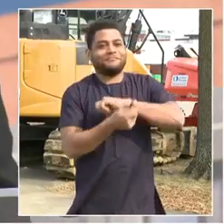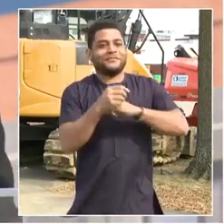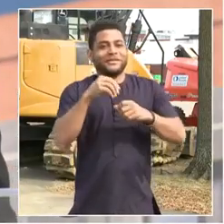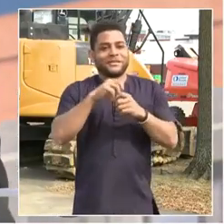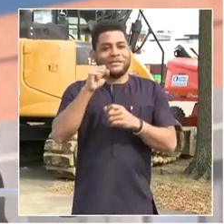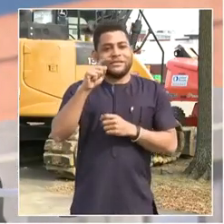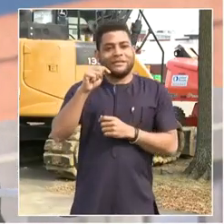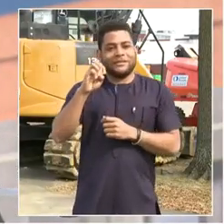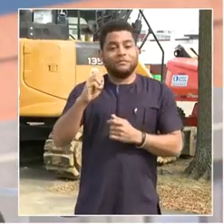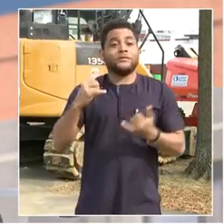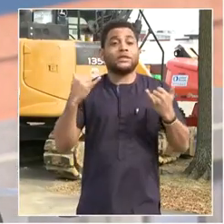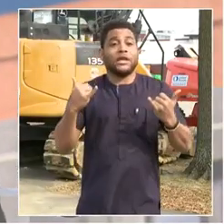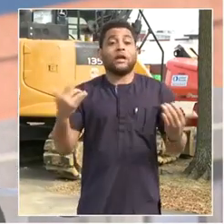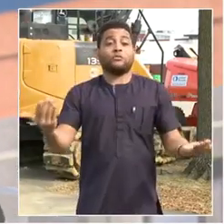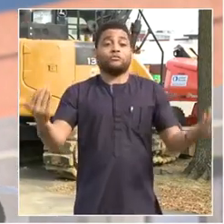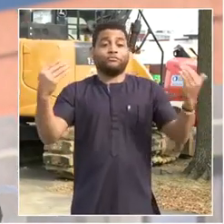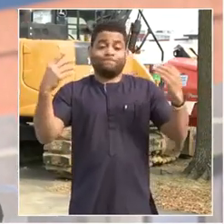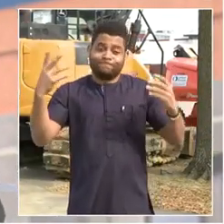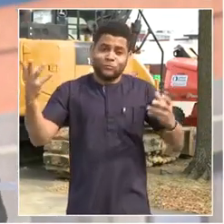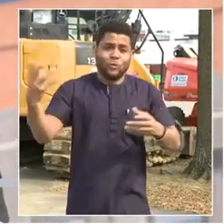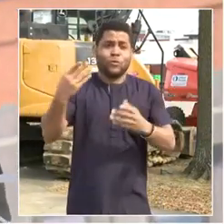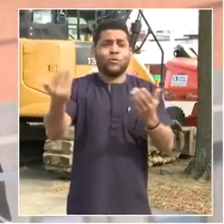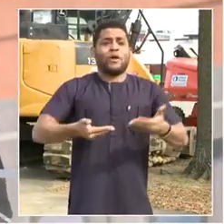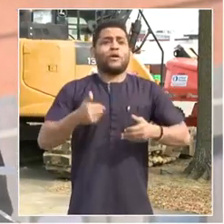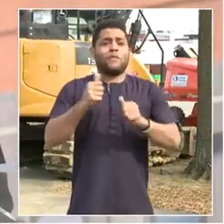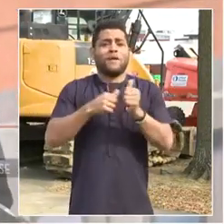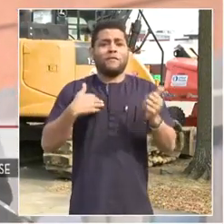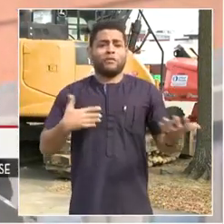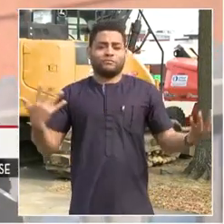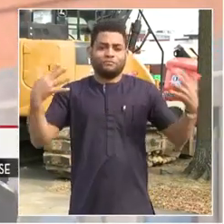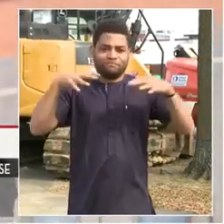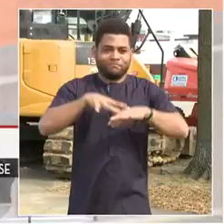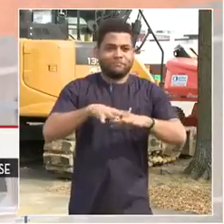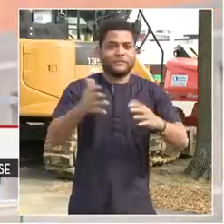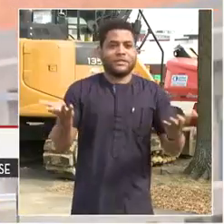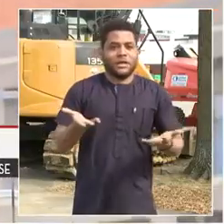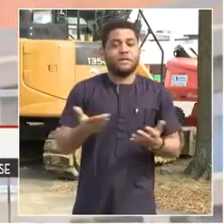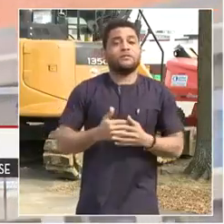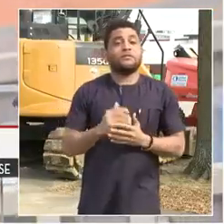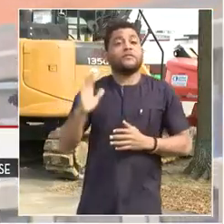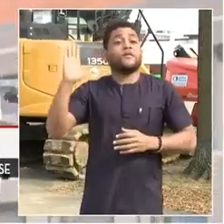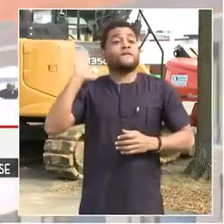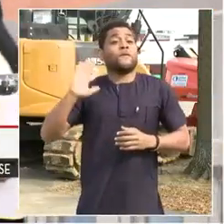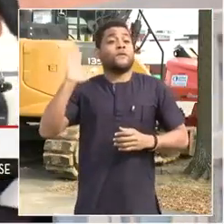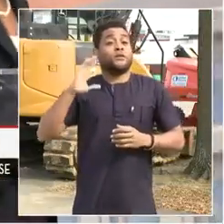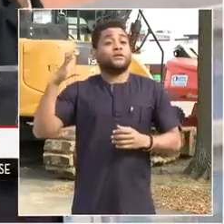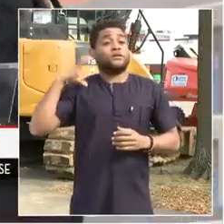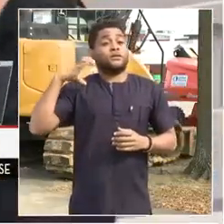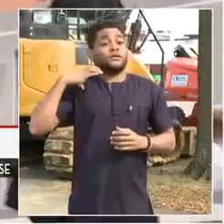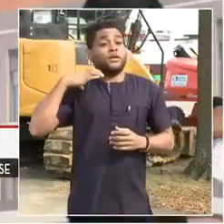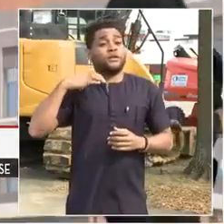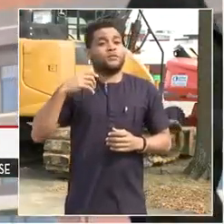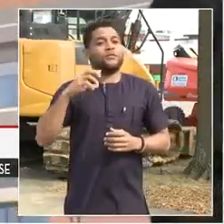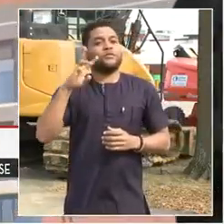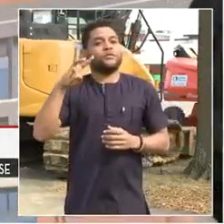in welcoming Calvin Smith, our former chair of the Ward 8 Health Council.